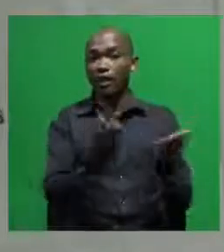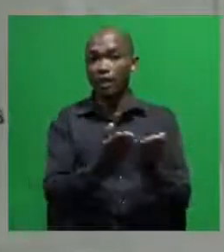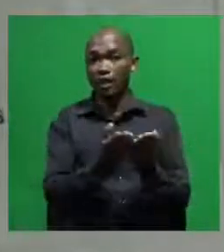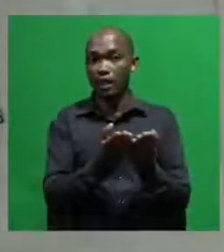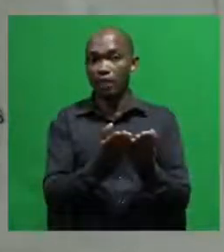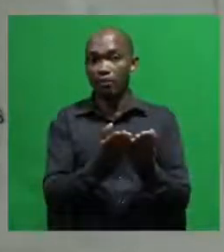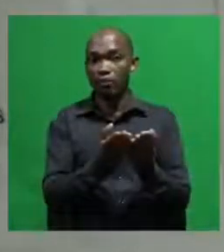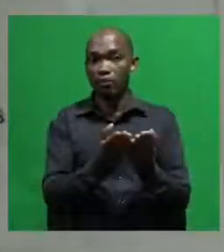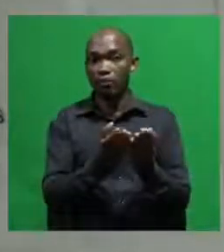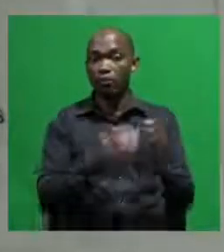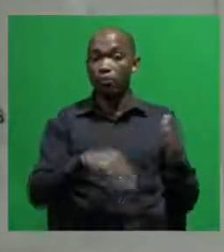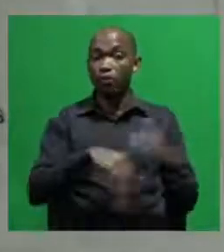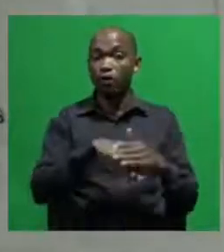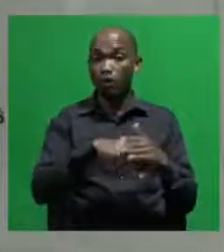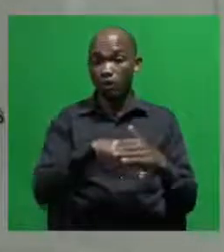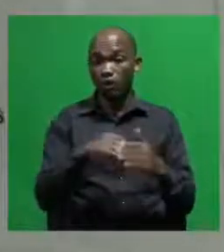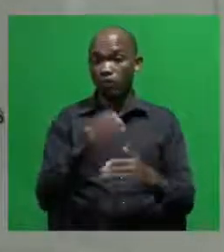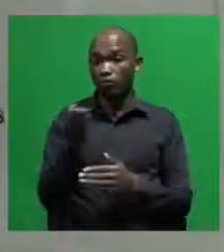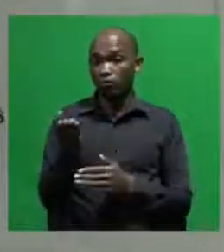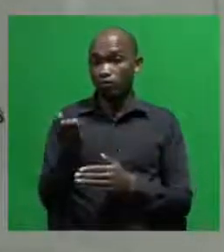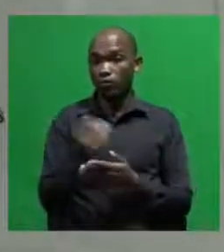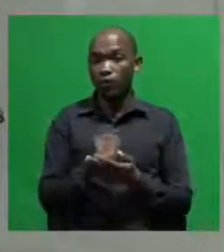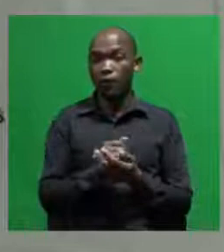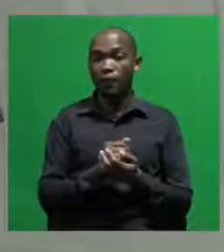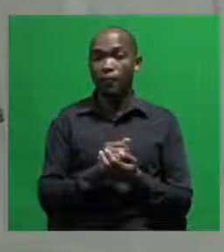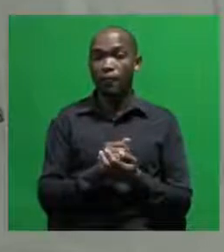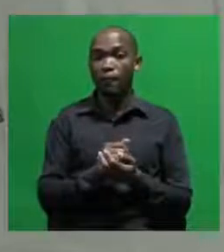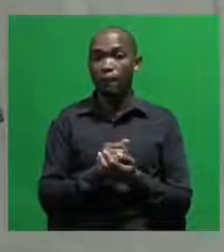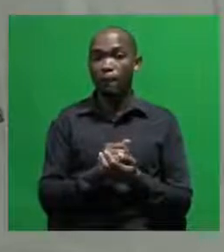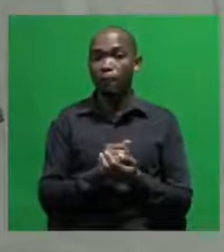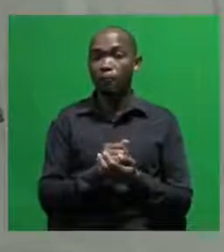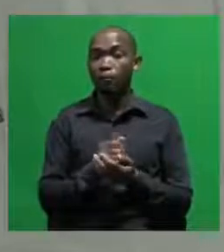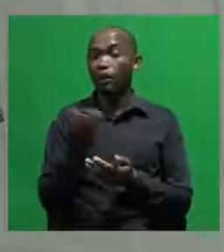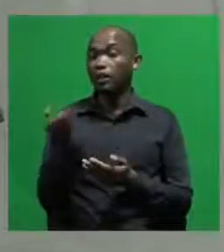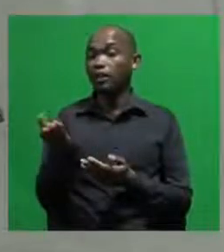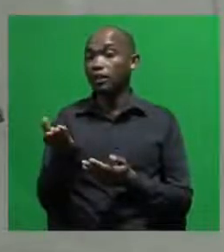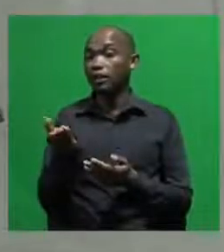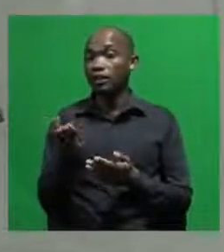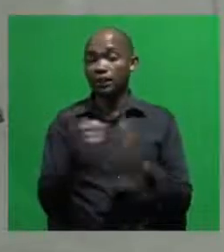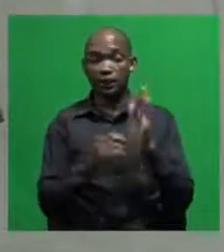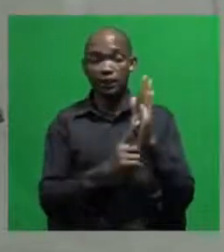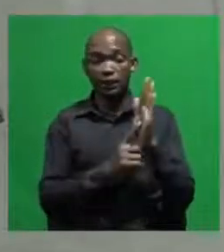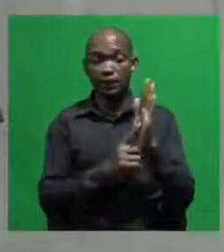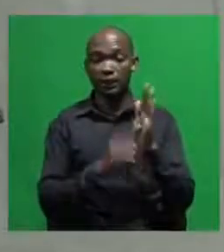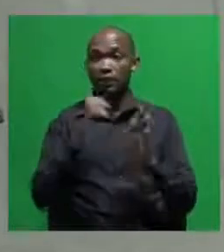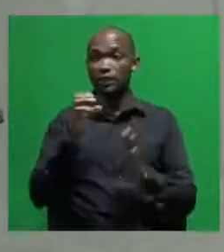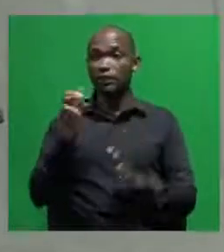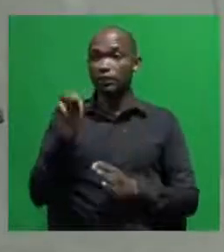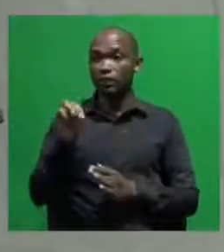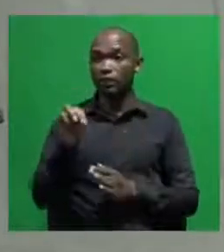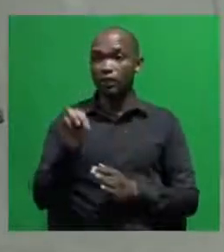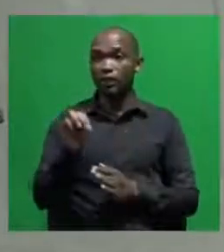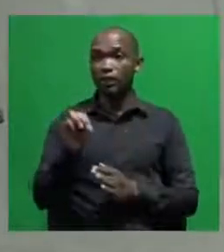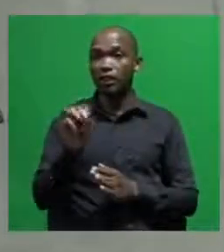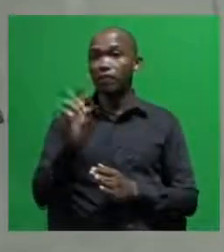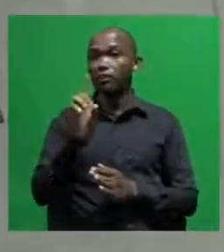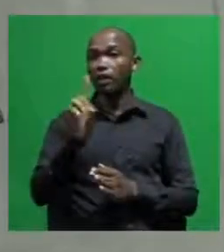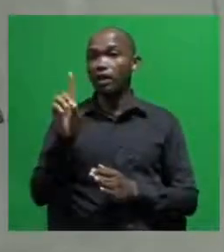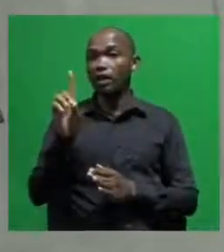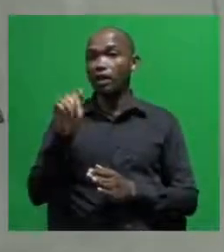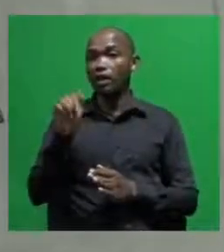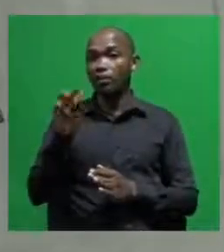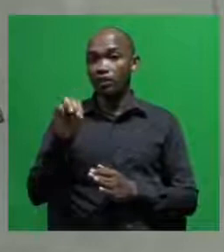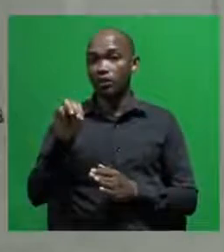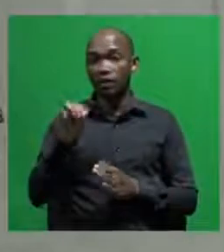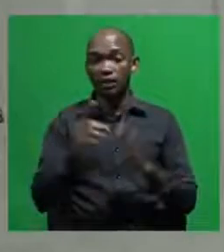The diameter is about, it is 6 centimeter. So if